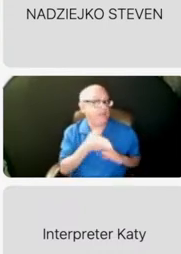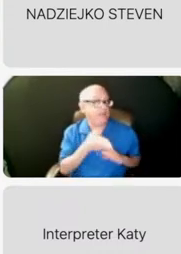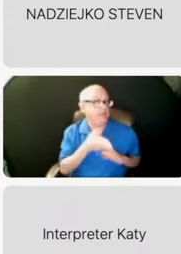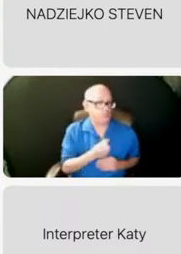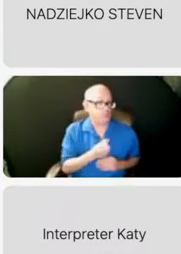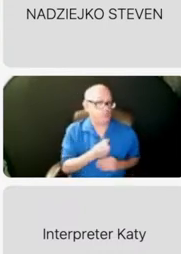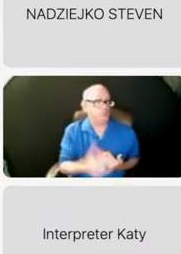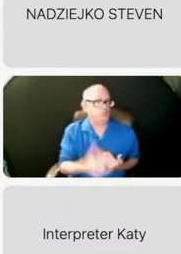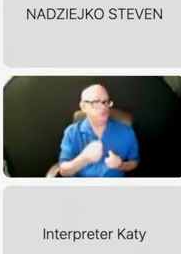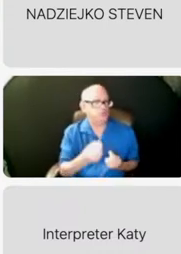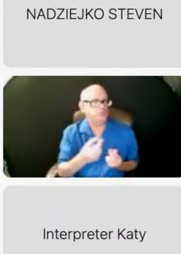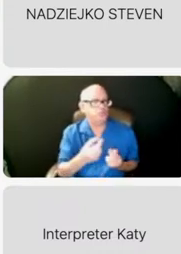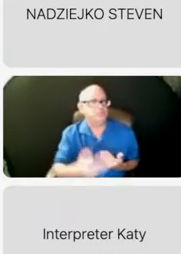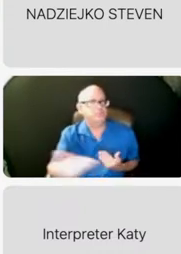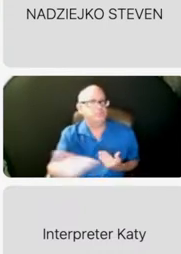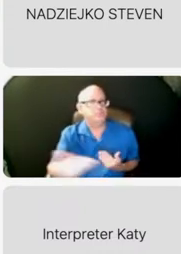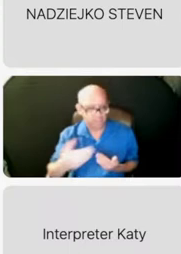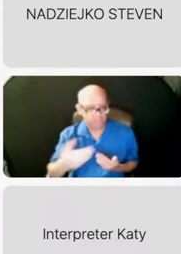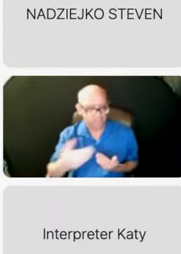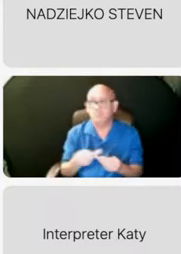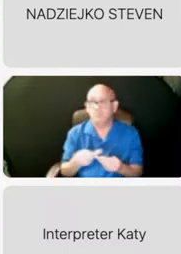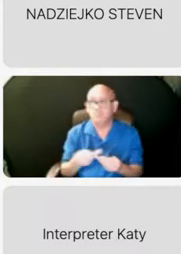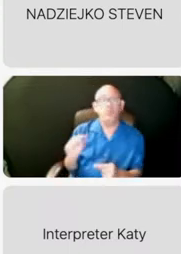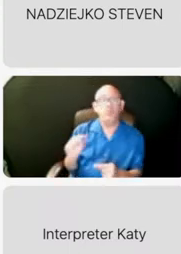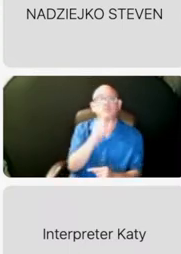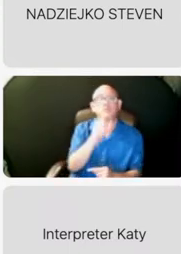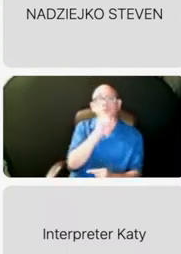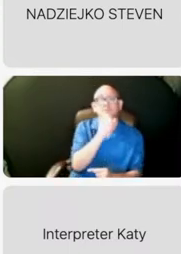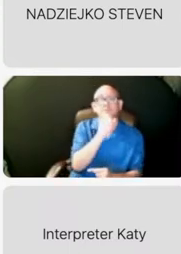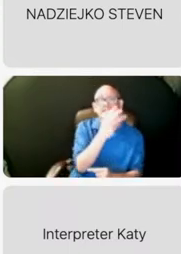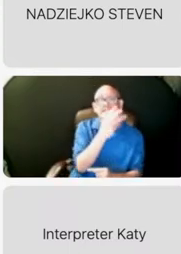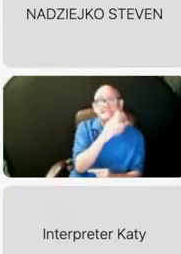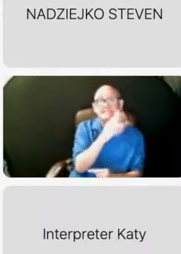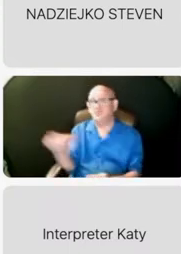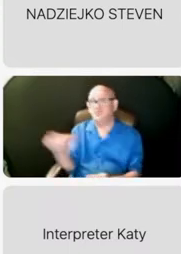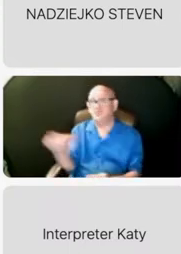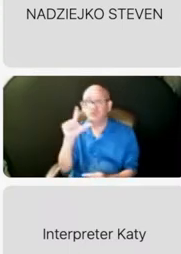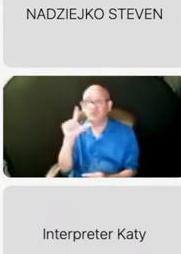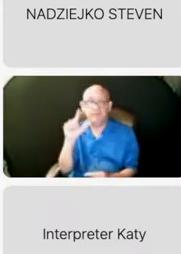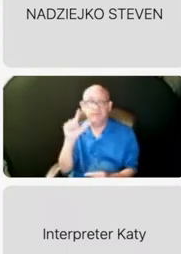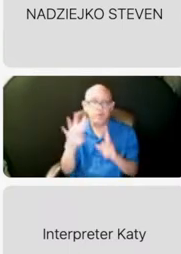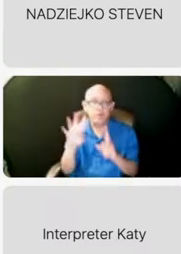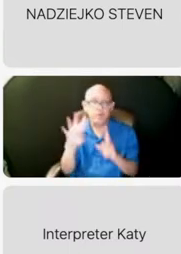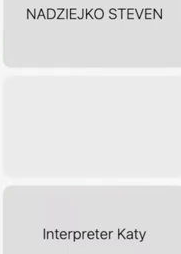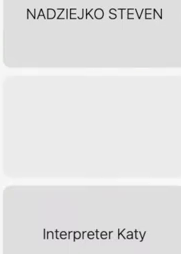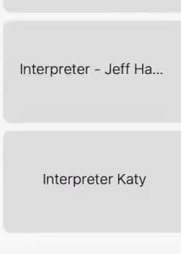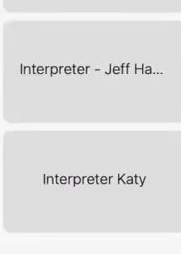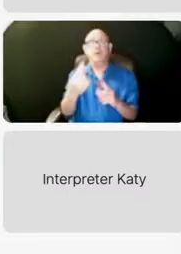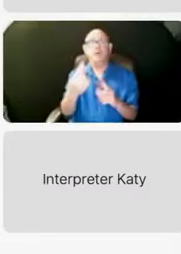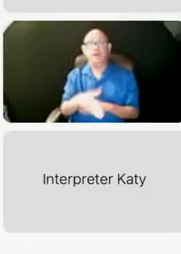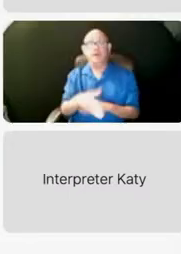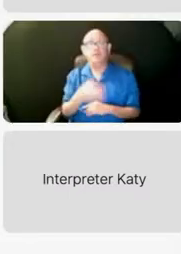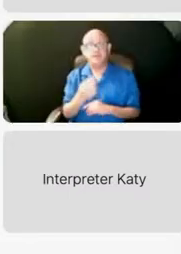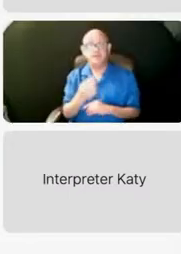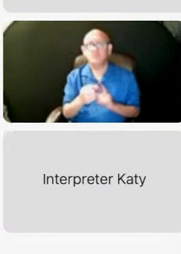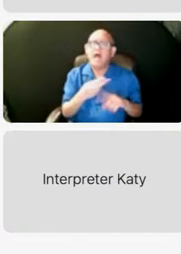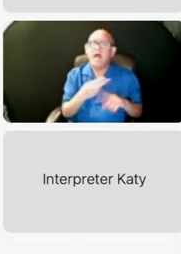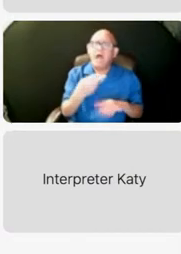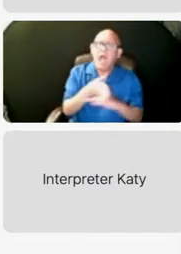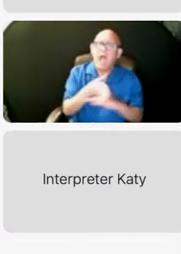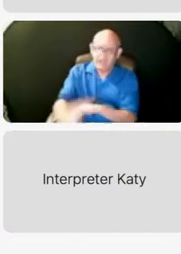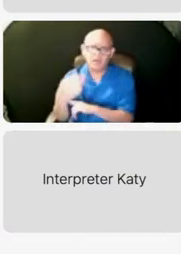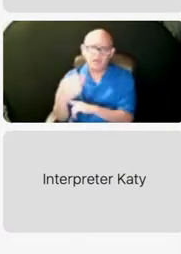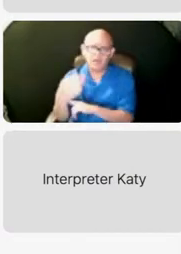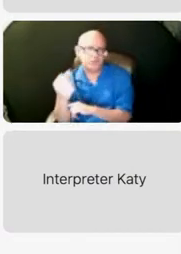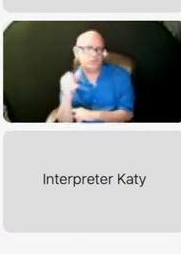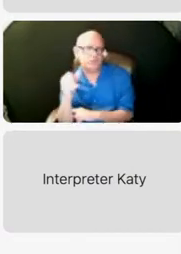that 16 year old to 24 year old you know it's not just after but it's after high school too uh which is important